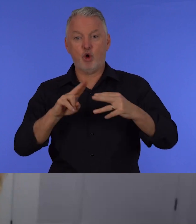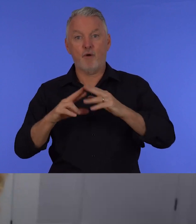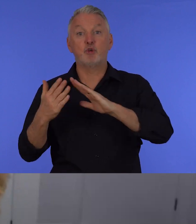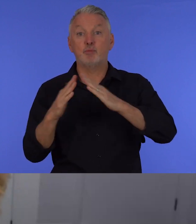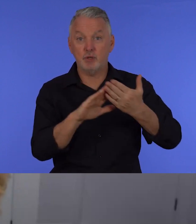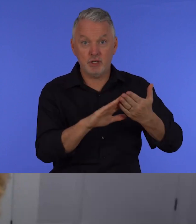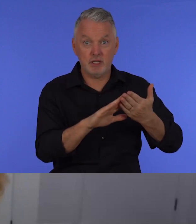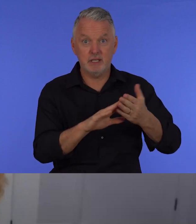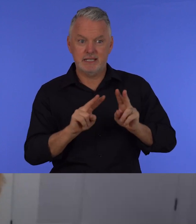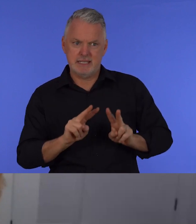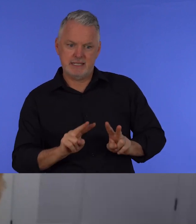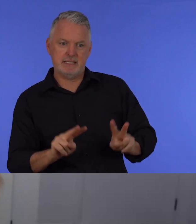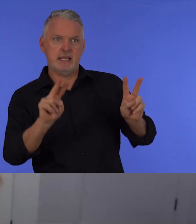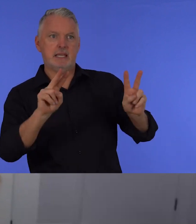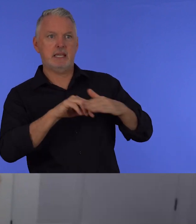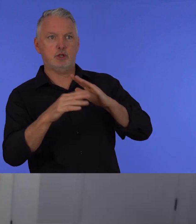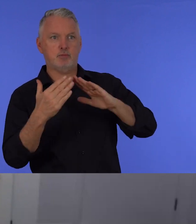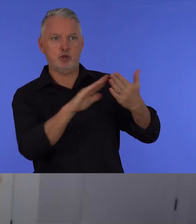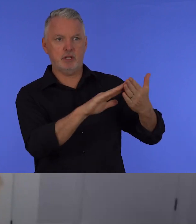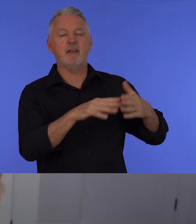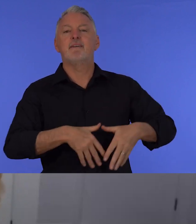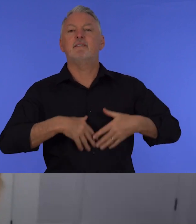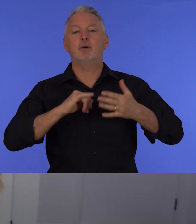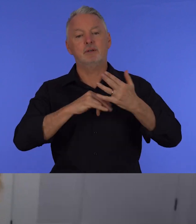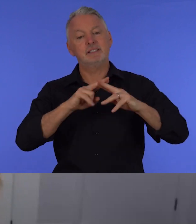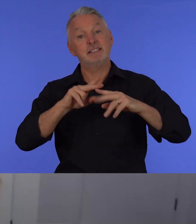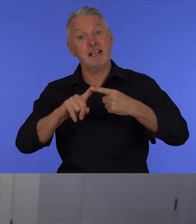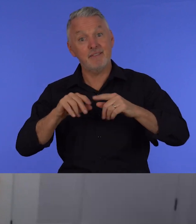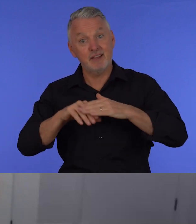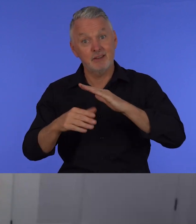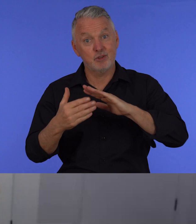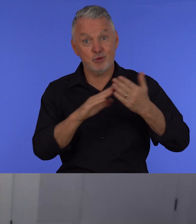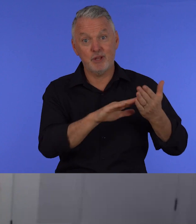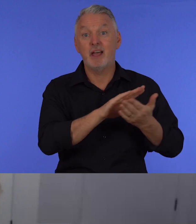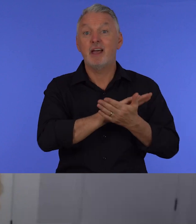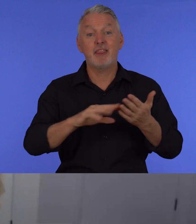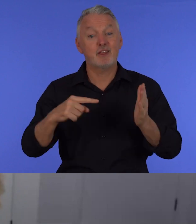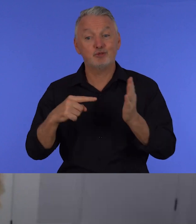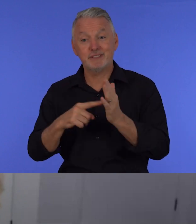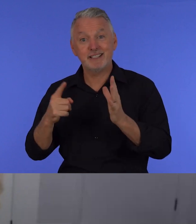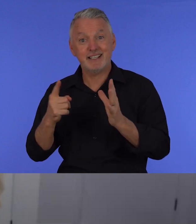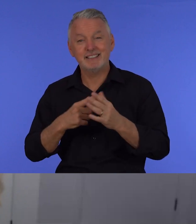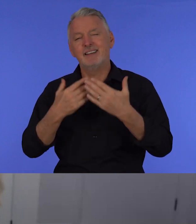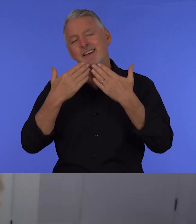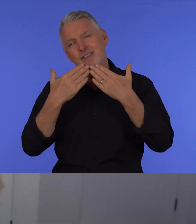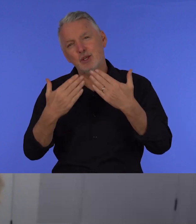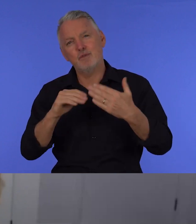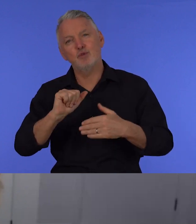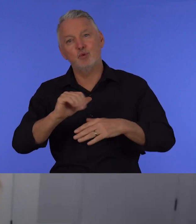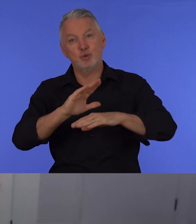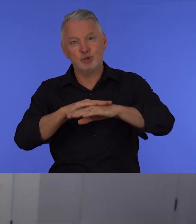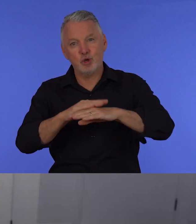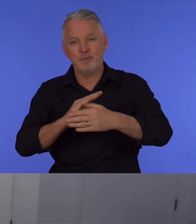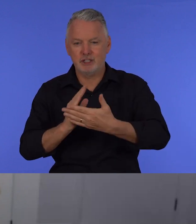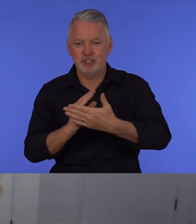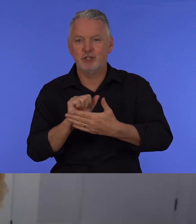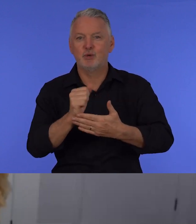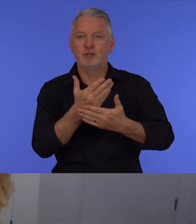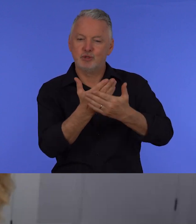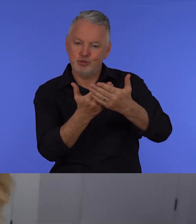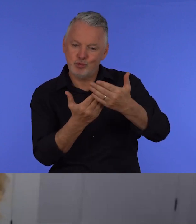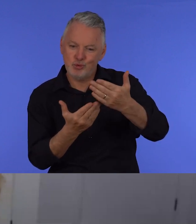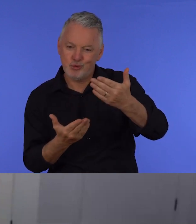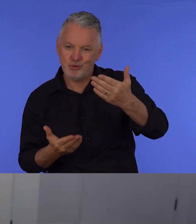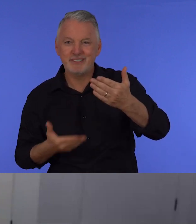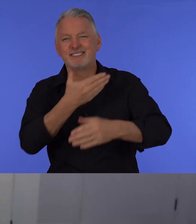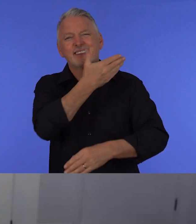vision, is to be part of the community, to be seen in the community, and to be safe in the community. So Heather, Tracey,